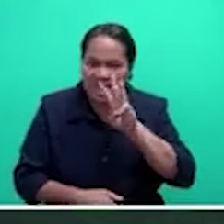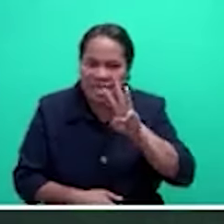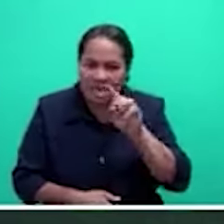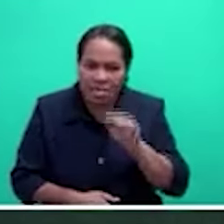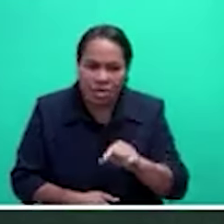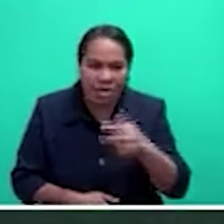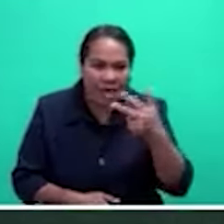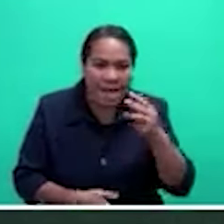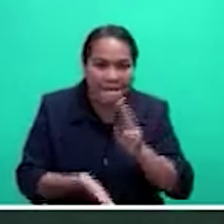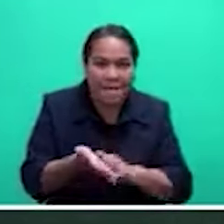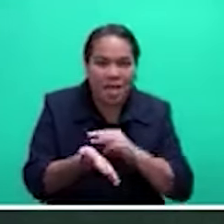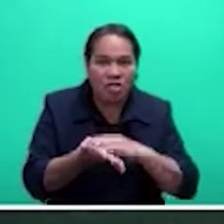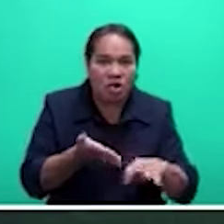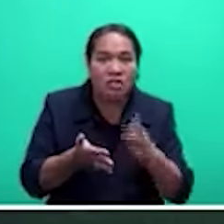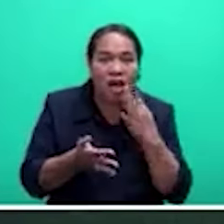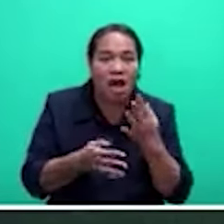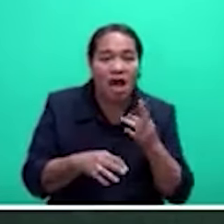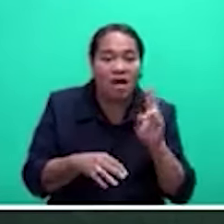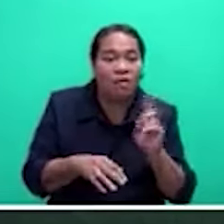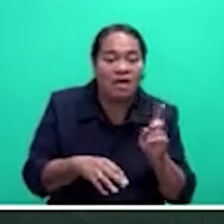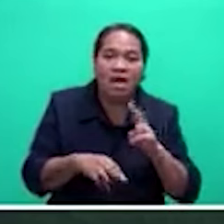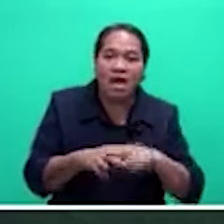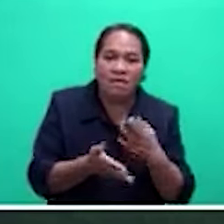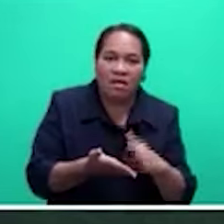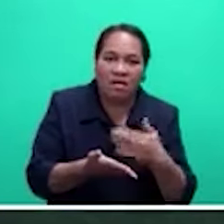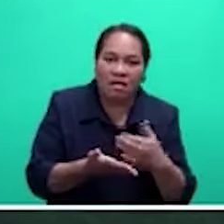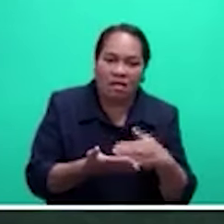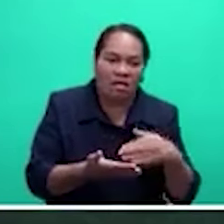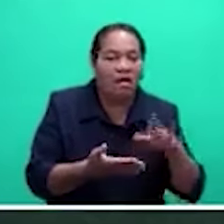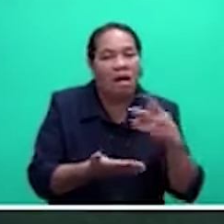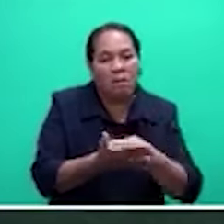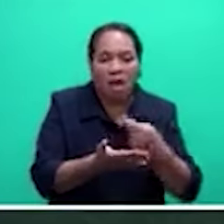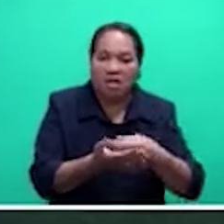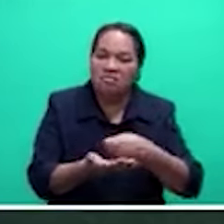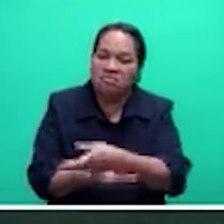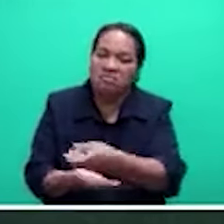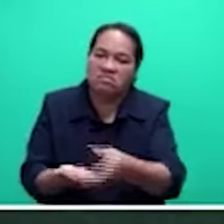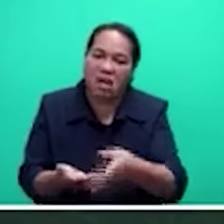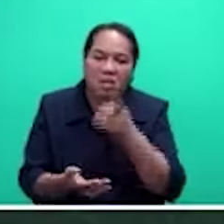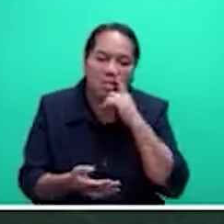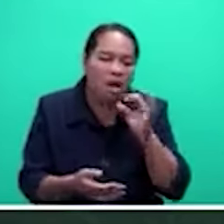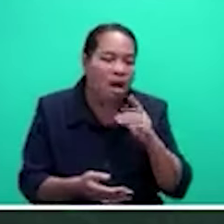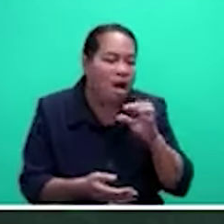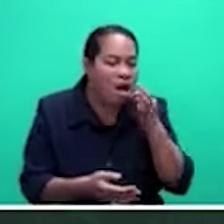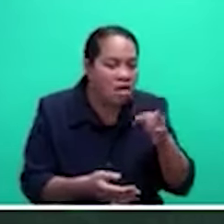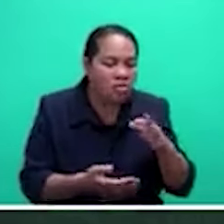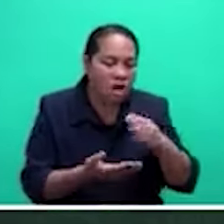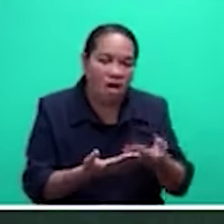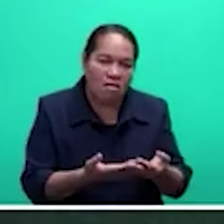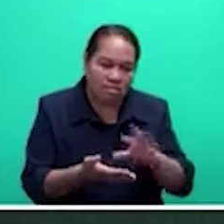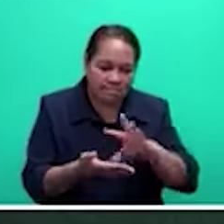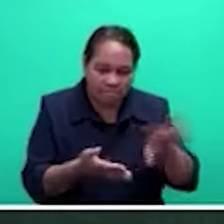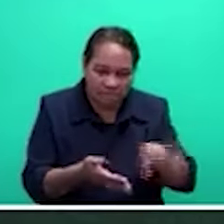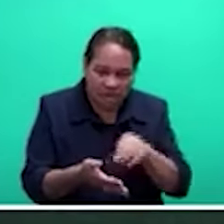year. In 2022, it was 42.9 million. The increase in the migration